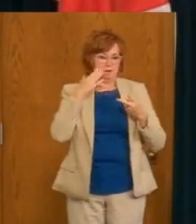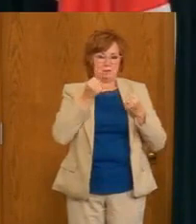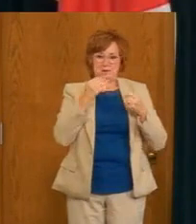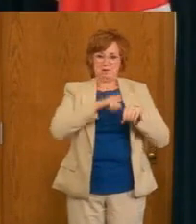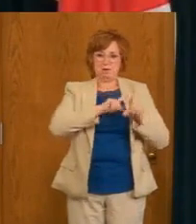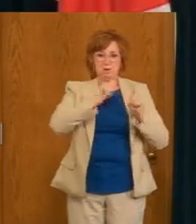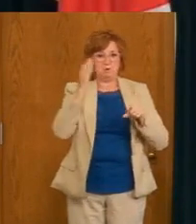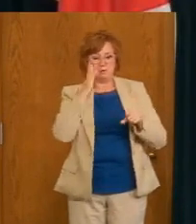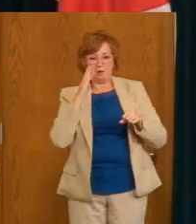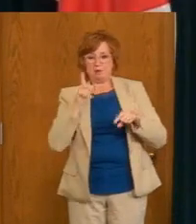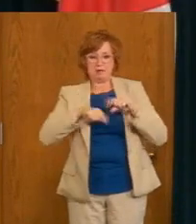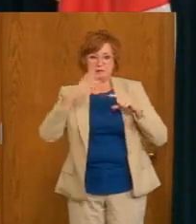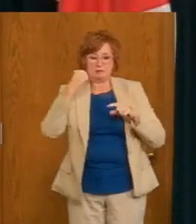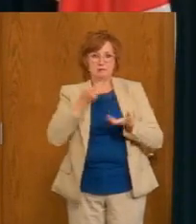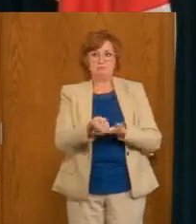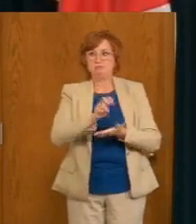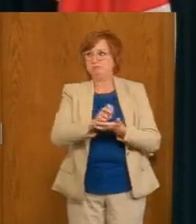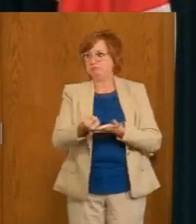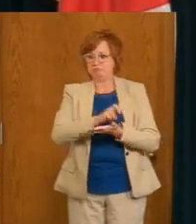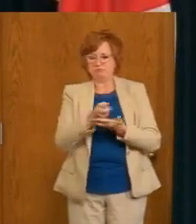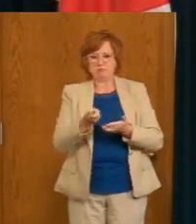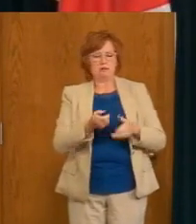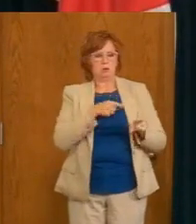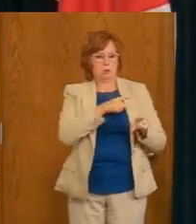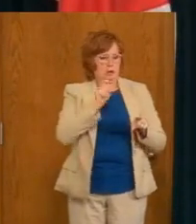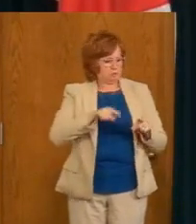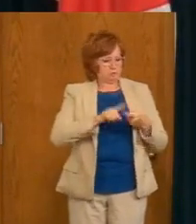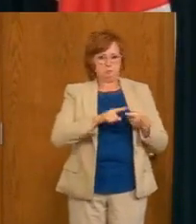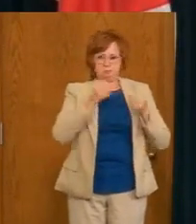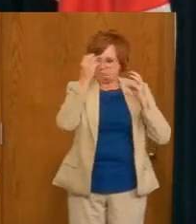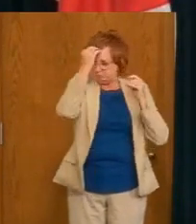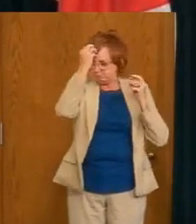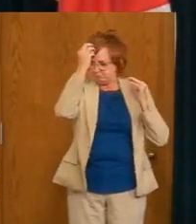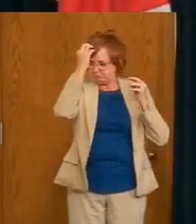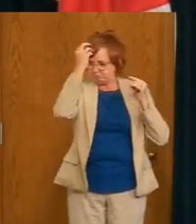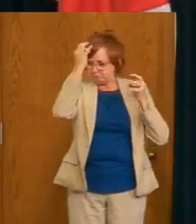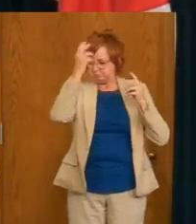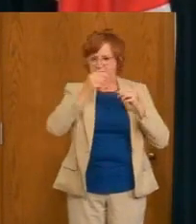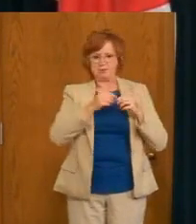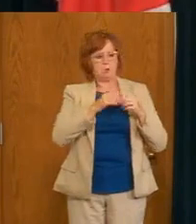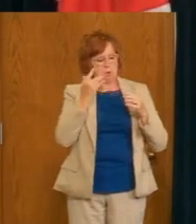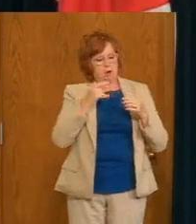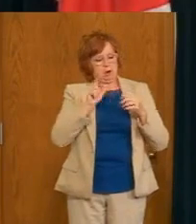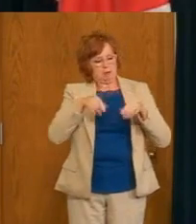nights because I knew you knew you had to be able to provide us with the best